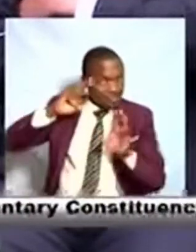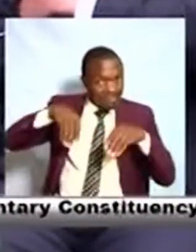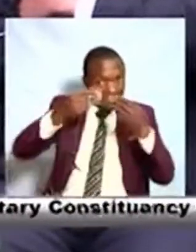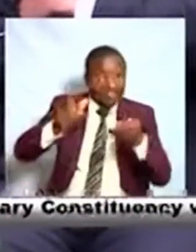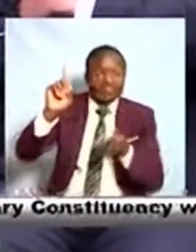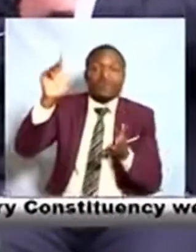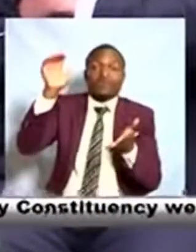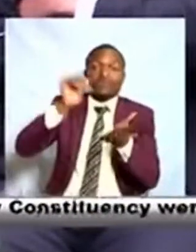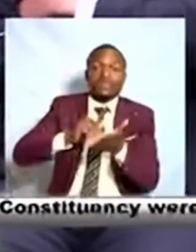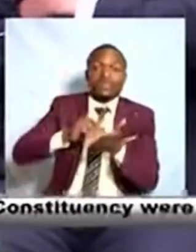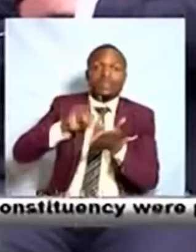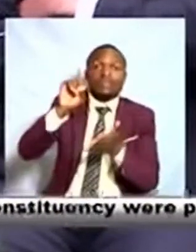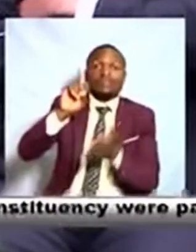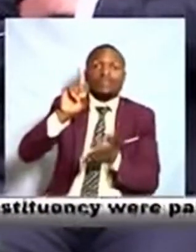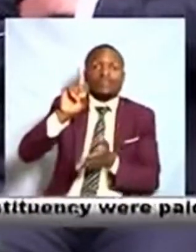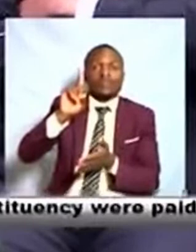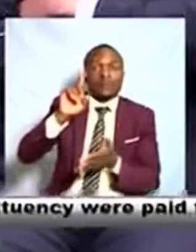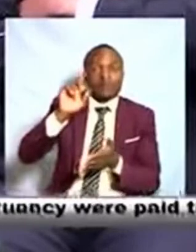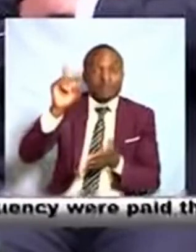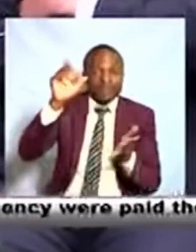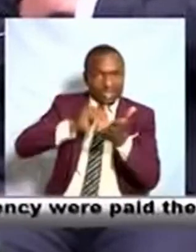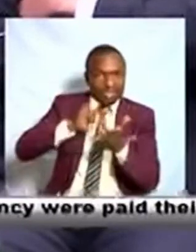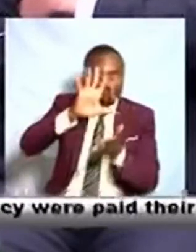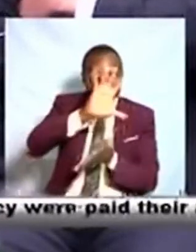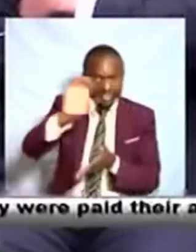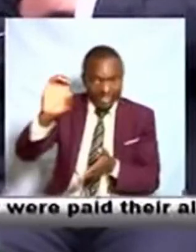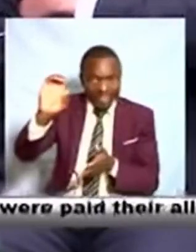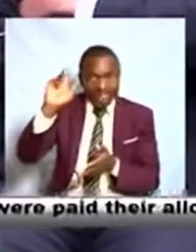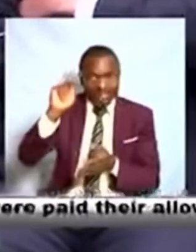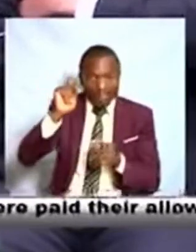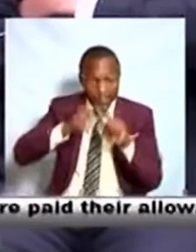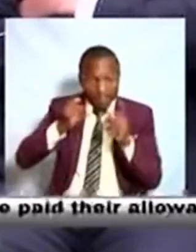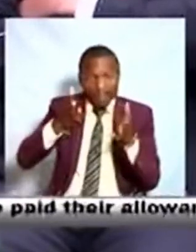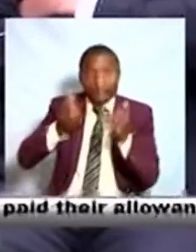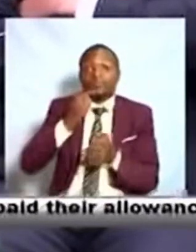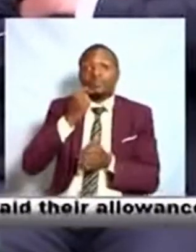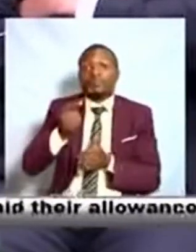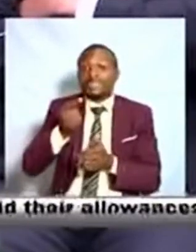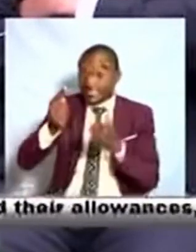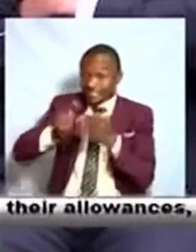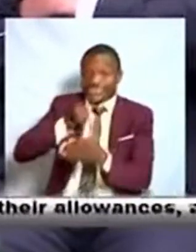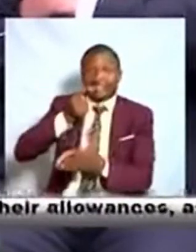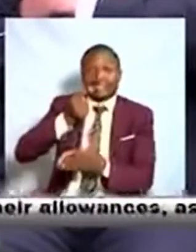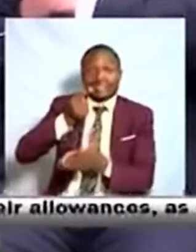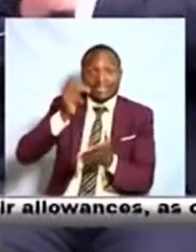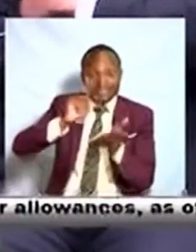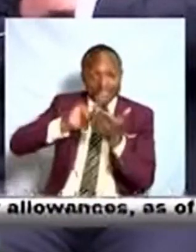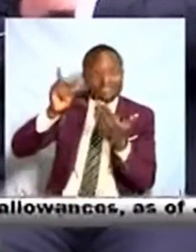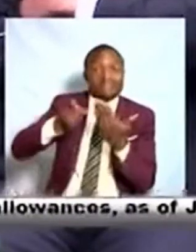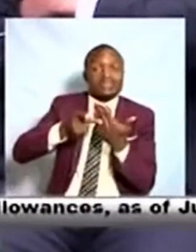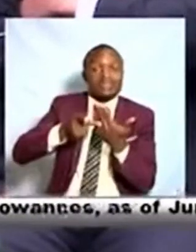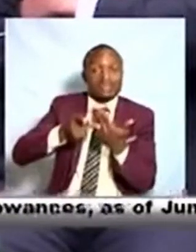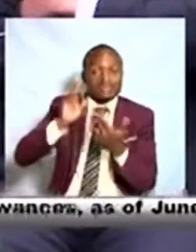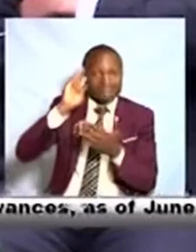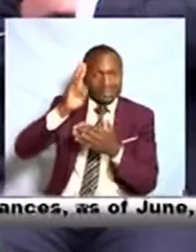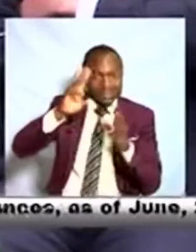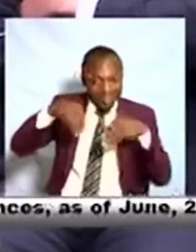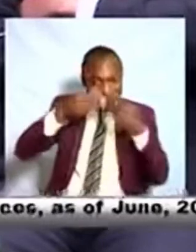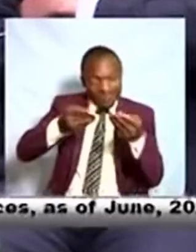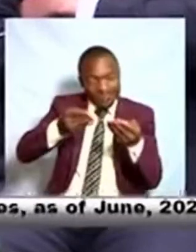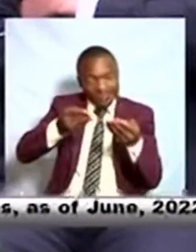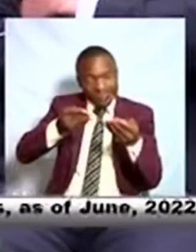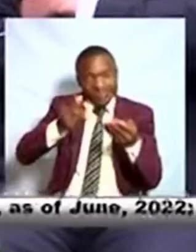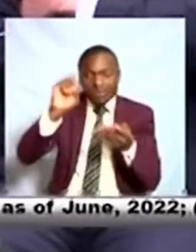given 1,500 kwacha, but I want to say that the next program will also be giving